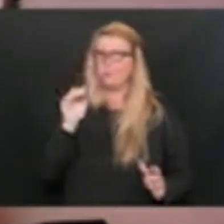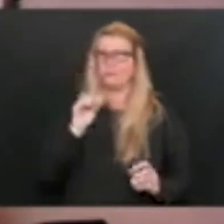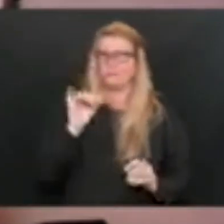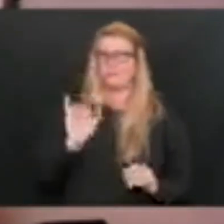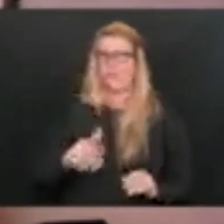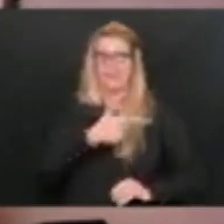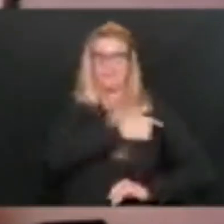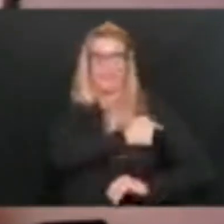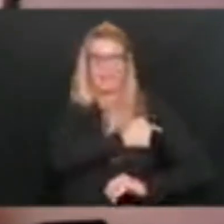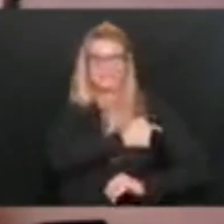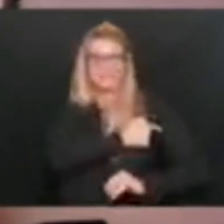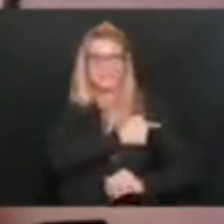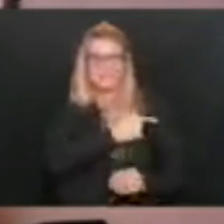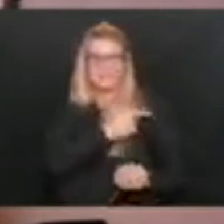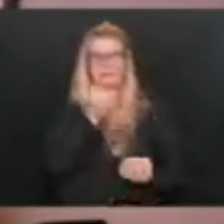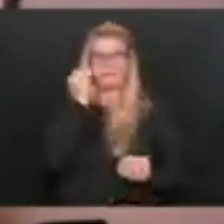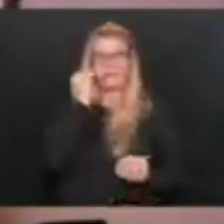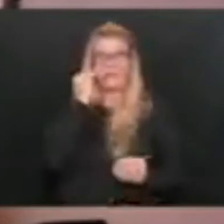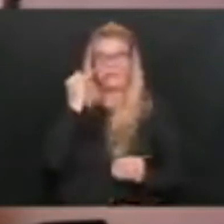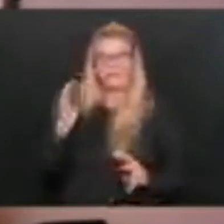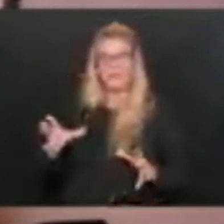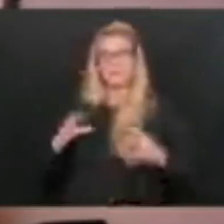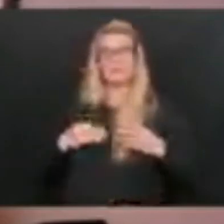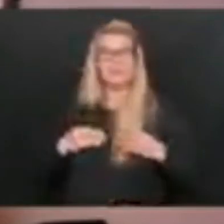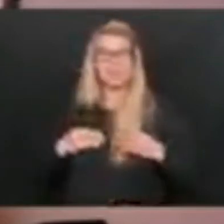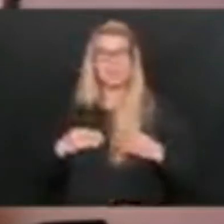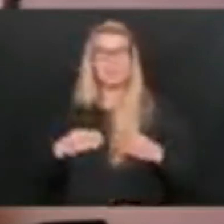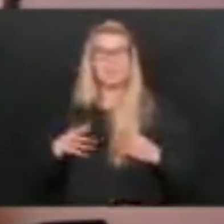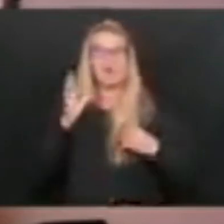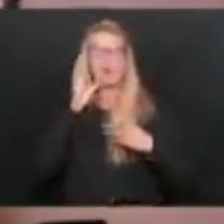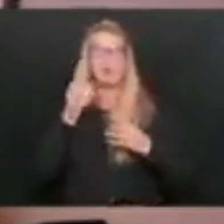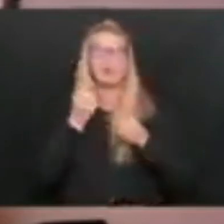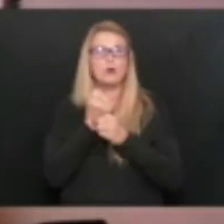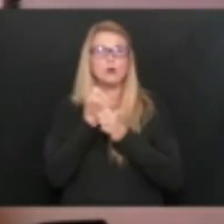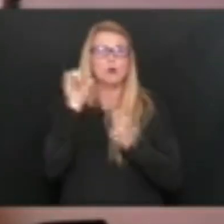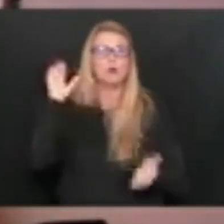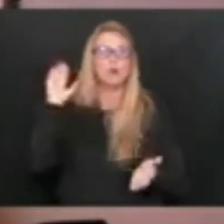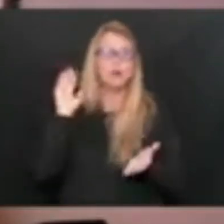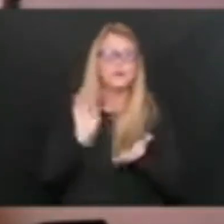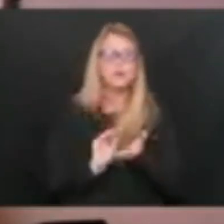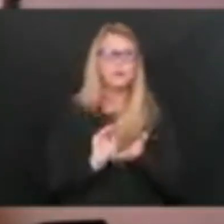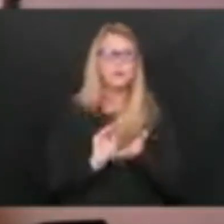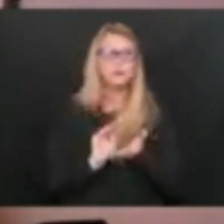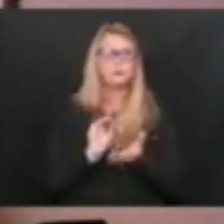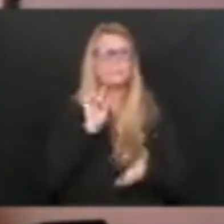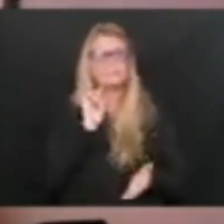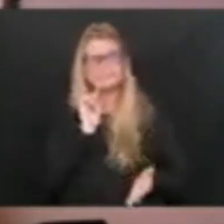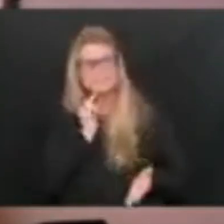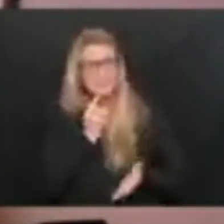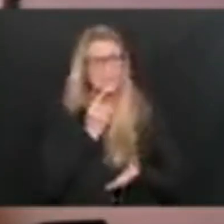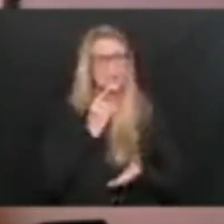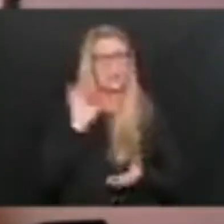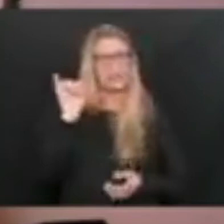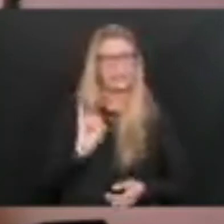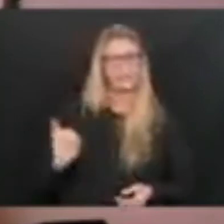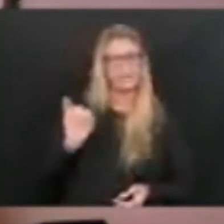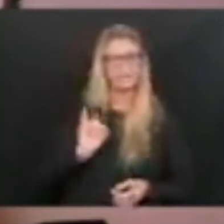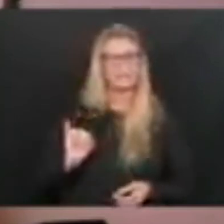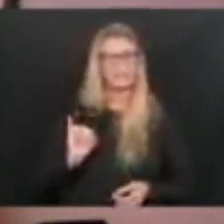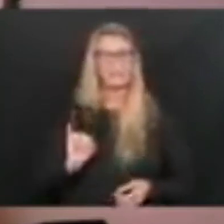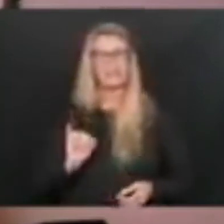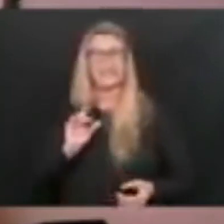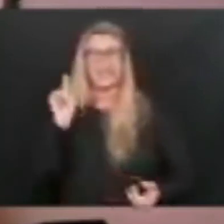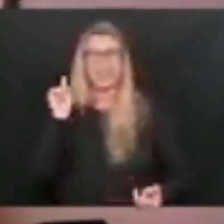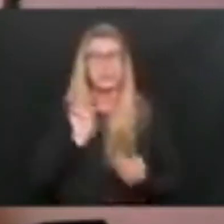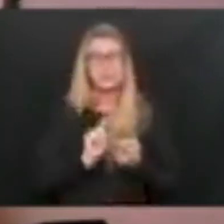are remarkably effective at reducing severe infection, hospitalization and or